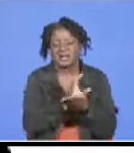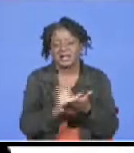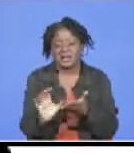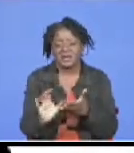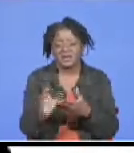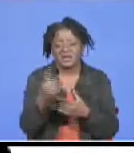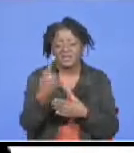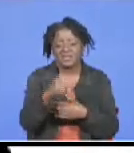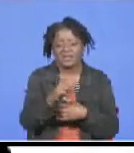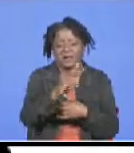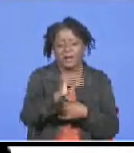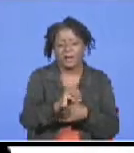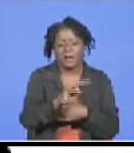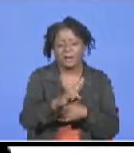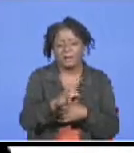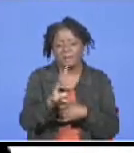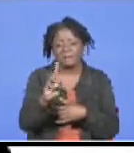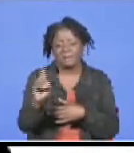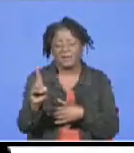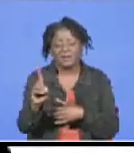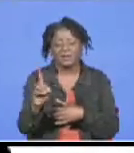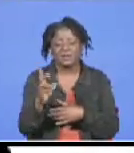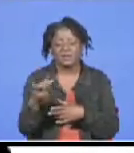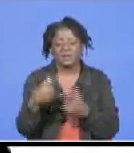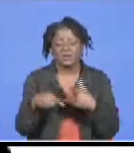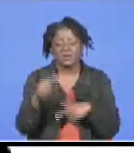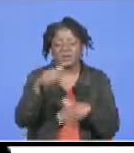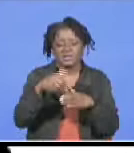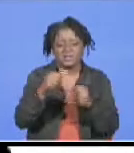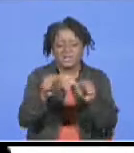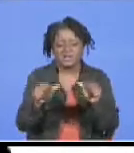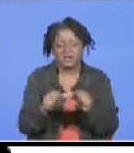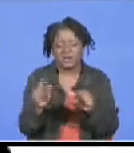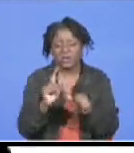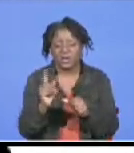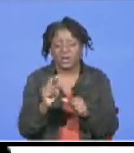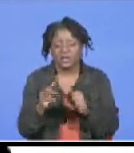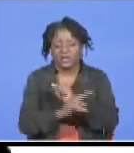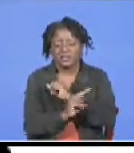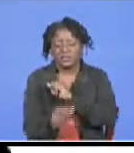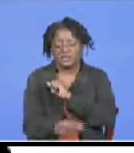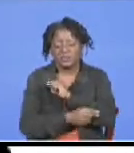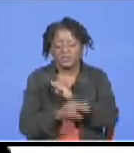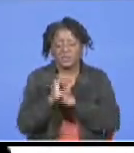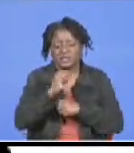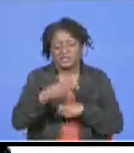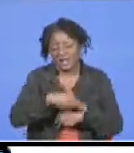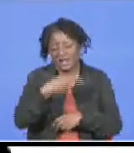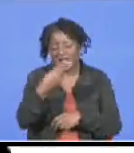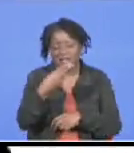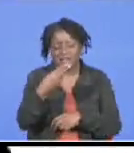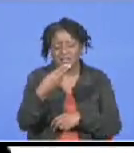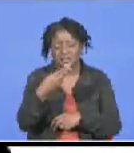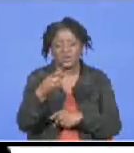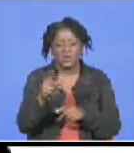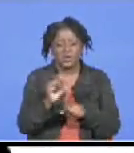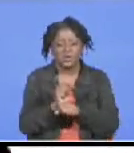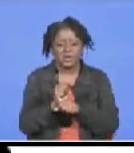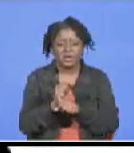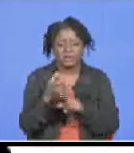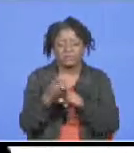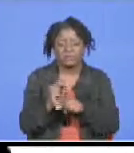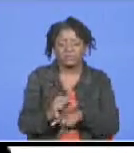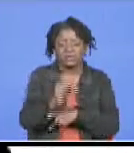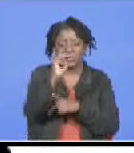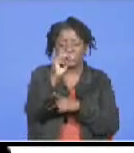into the area now where the debris field is at its highest point because we worked ourselves from the north, working south. And